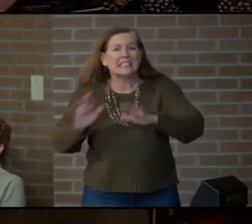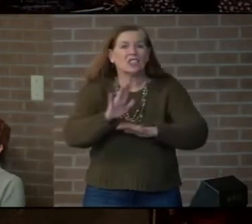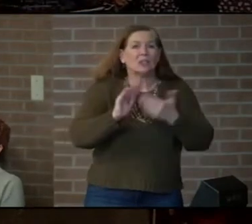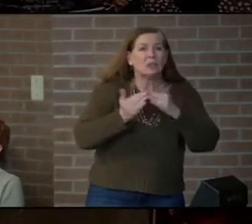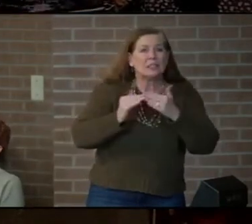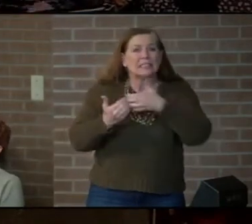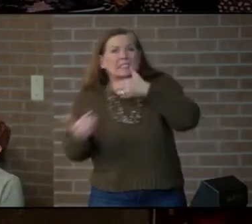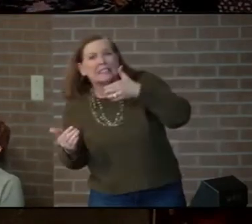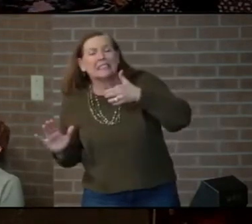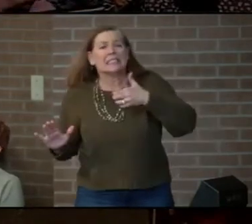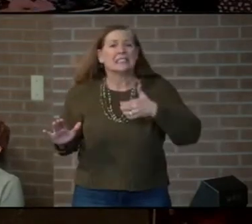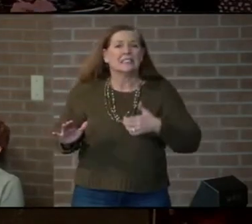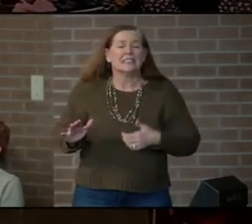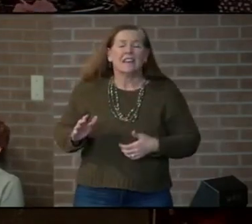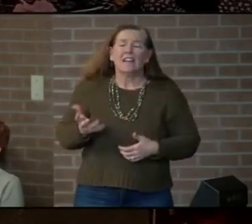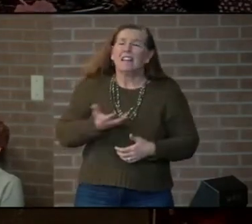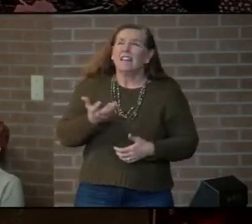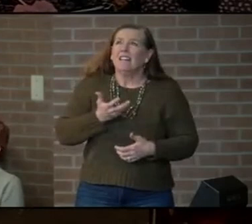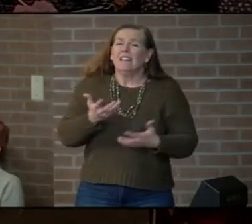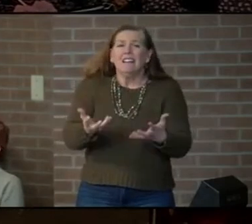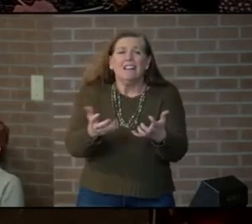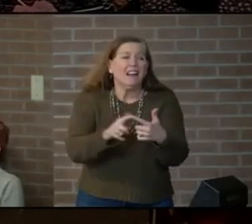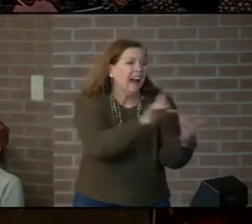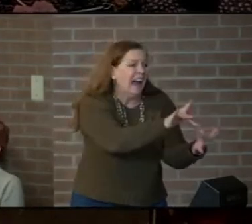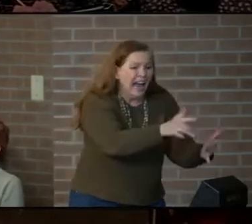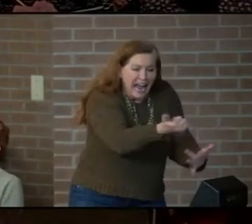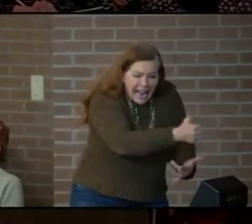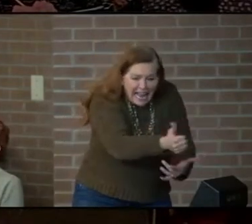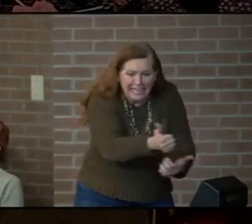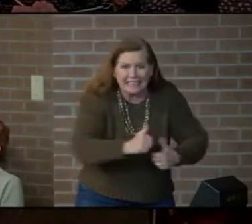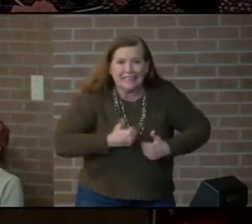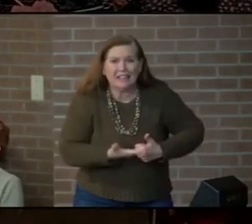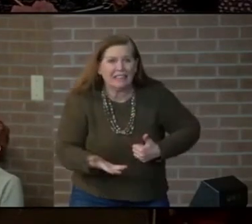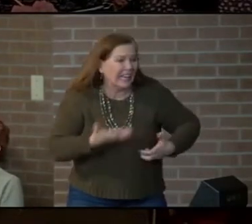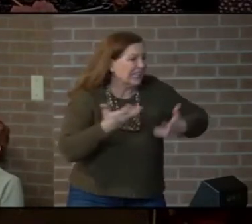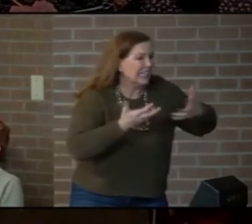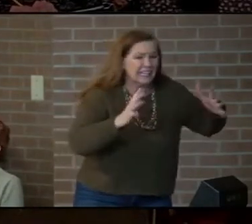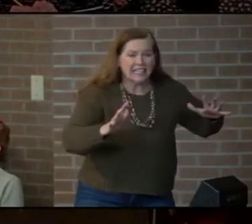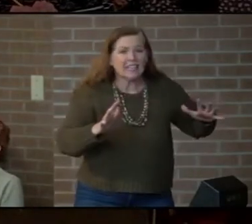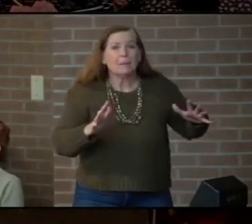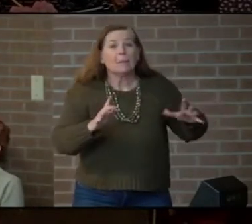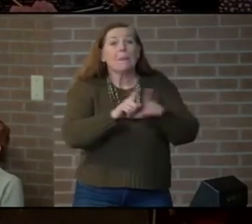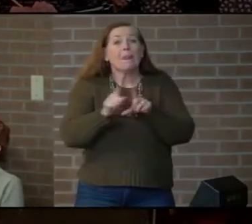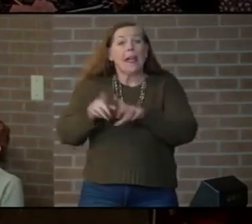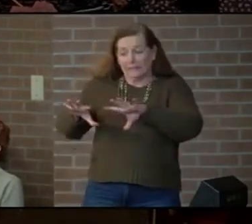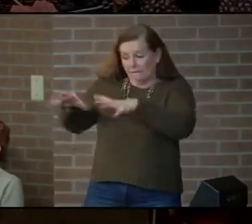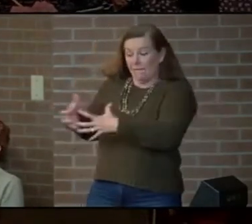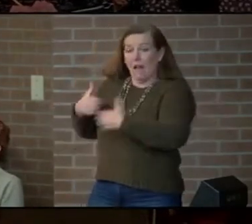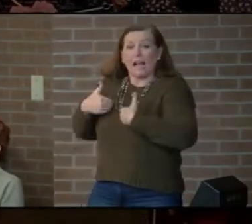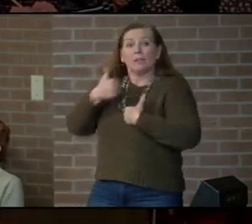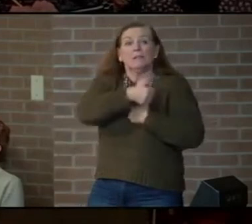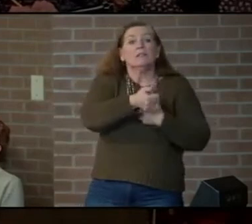community, desperate to make contact with any living thing. As a flock animal, she was